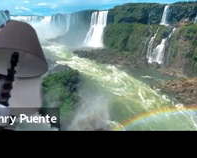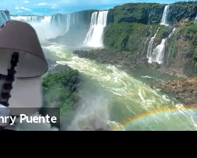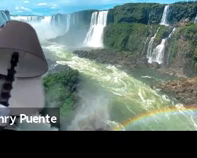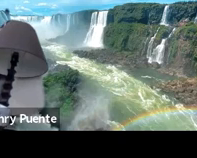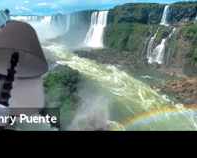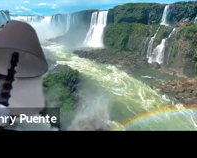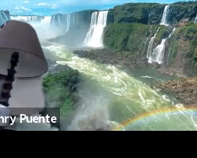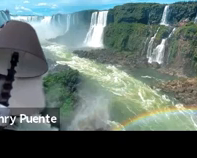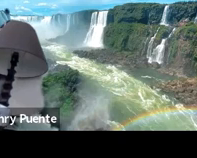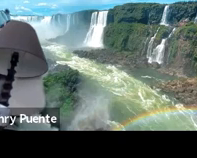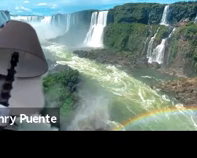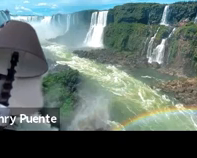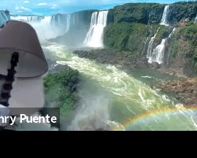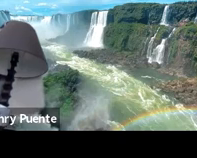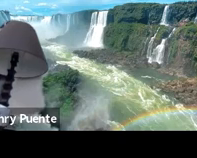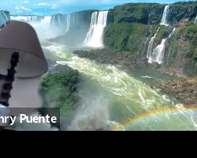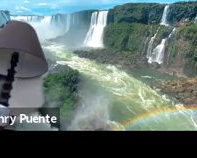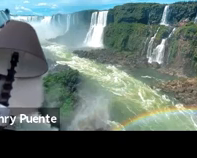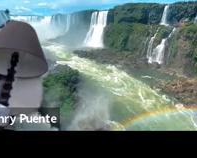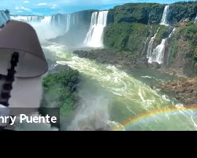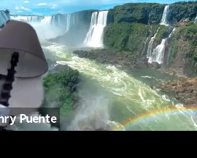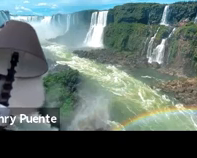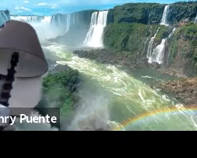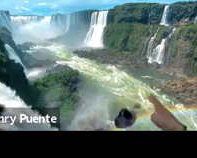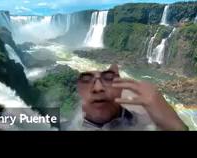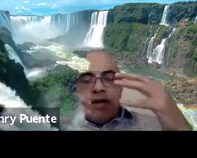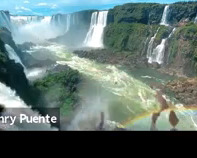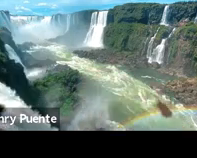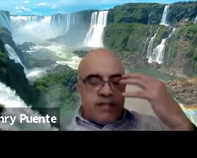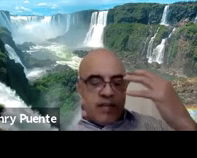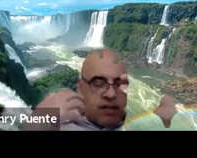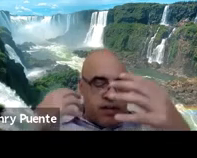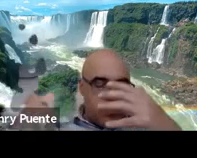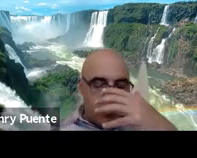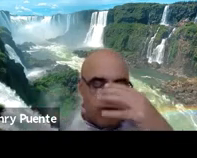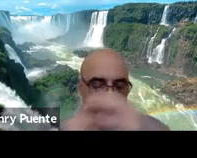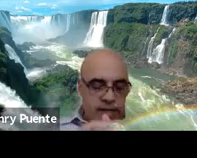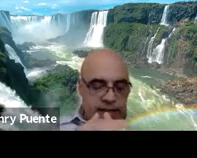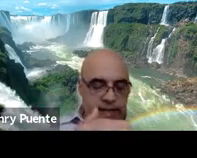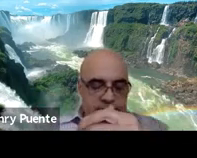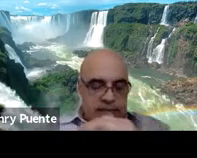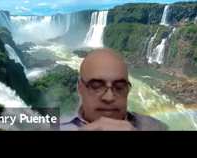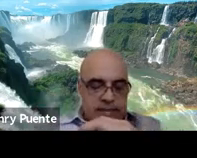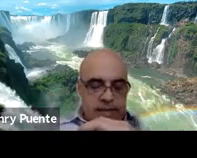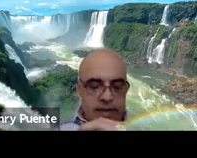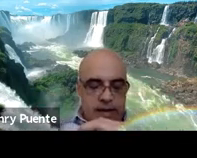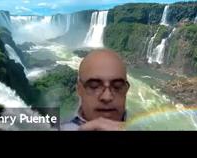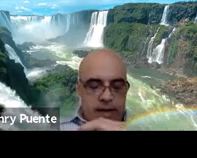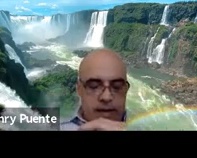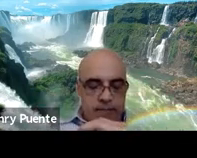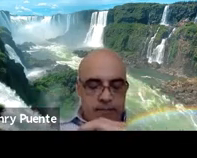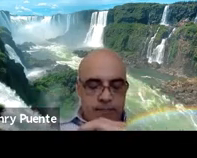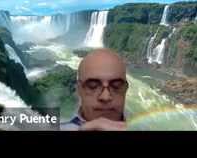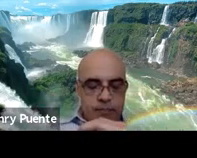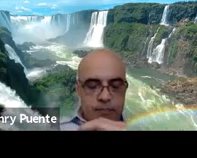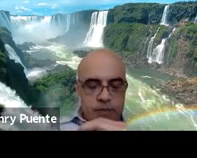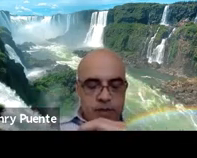has high or low efficacy, right? So efficacy, in other words, is